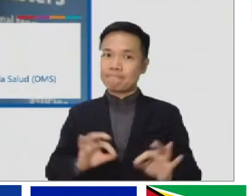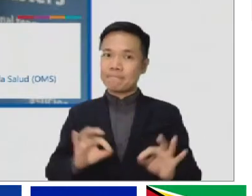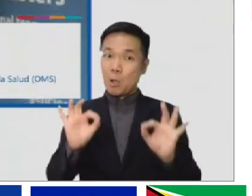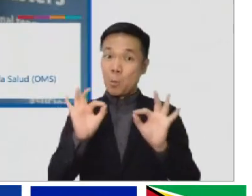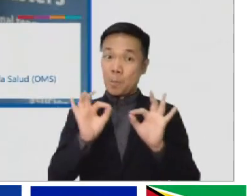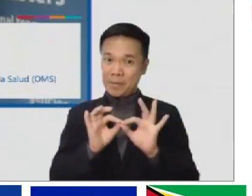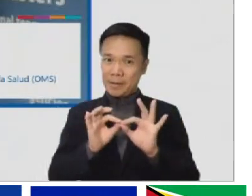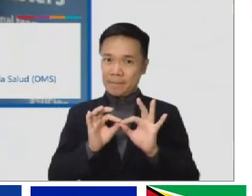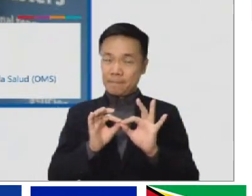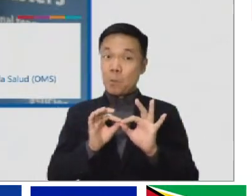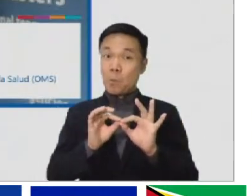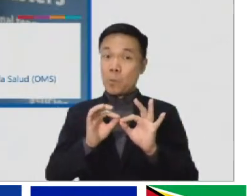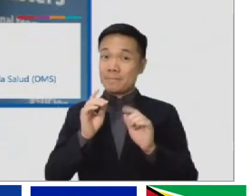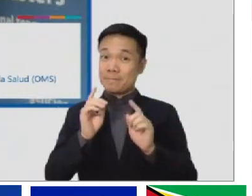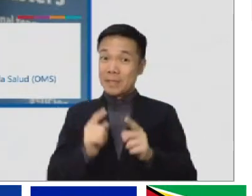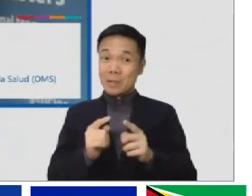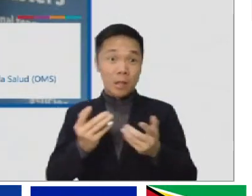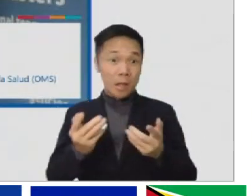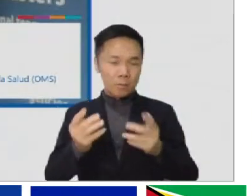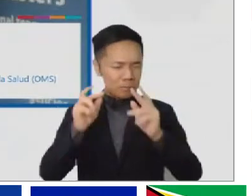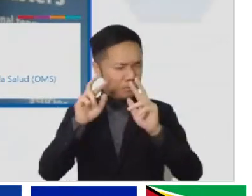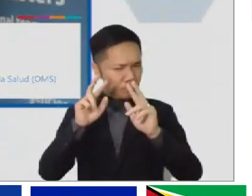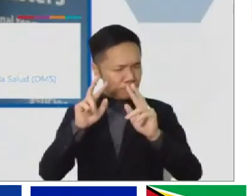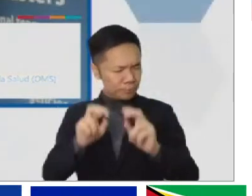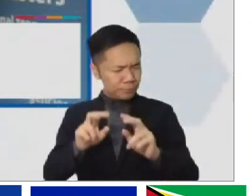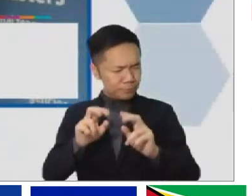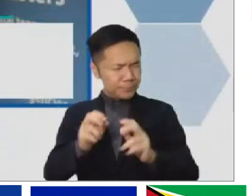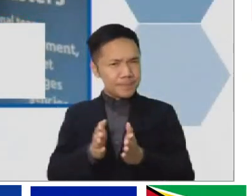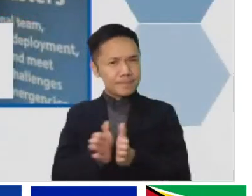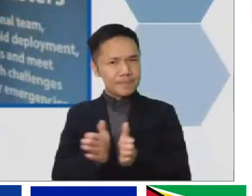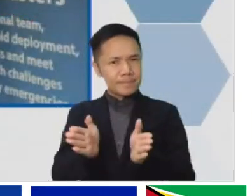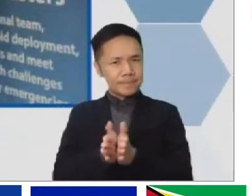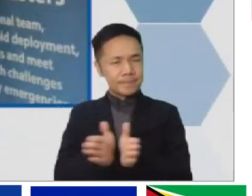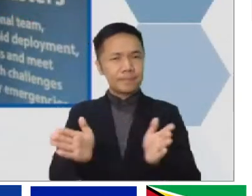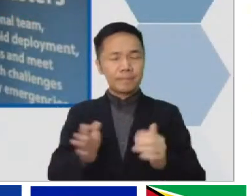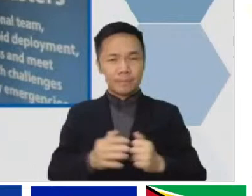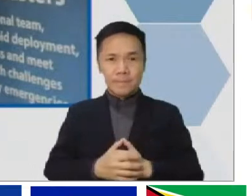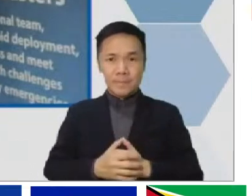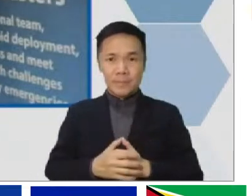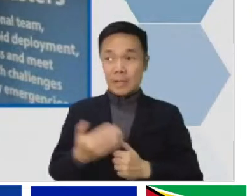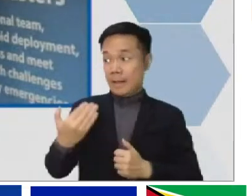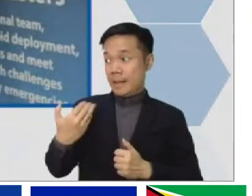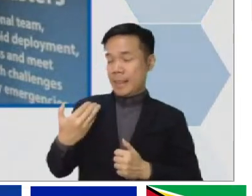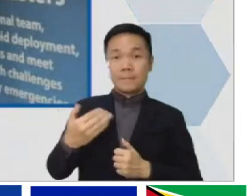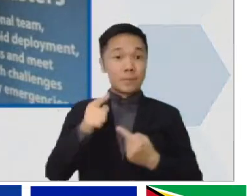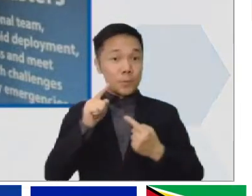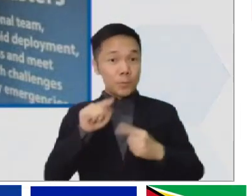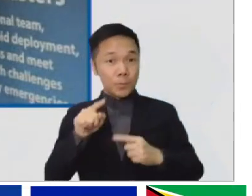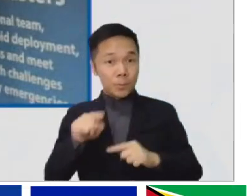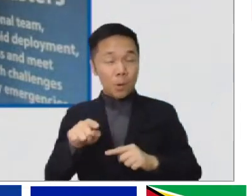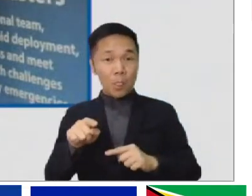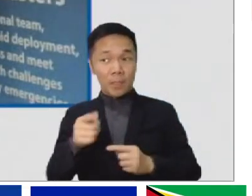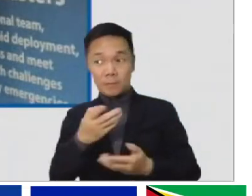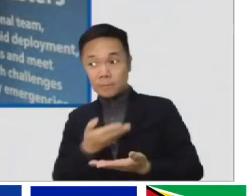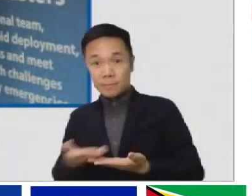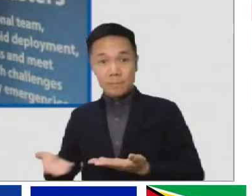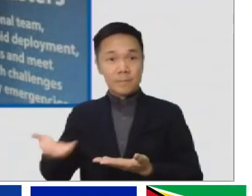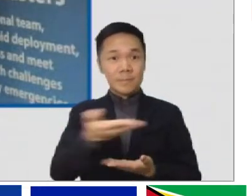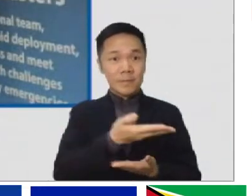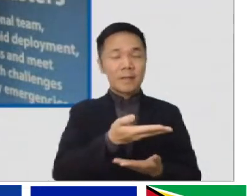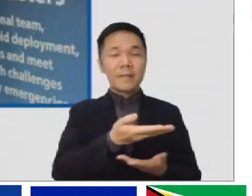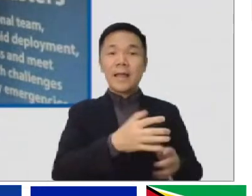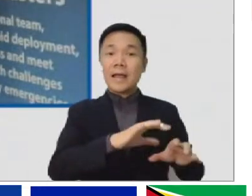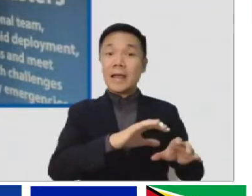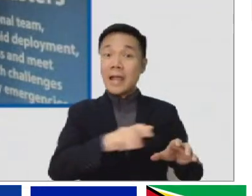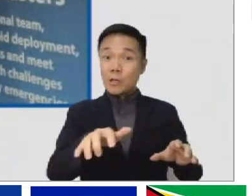I will use the last report that the countries have presented to the regional office